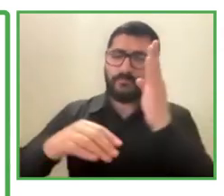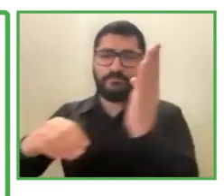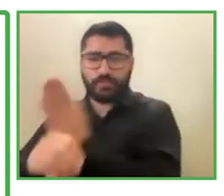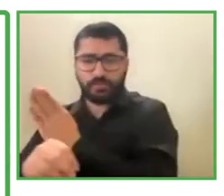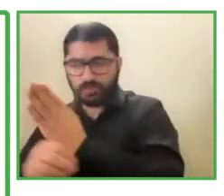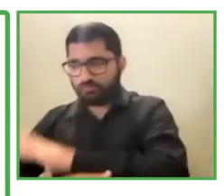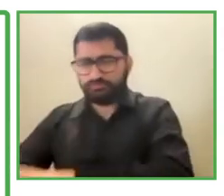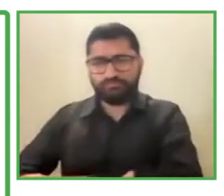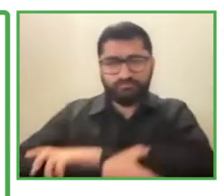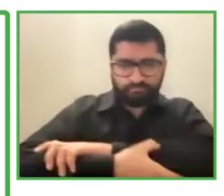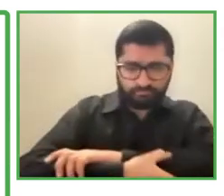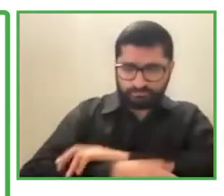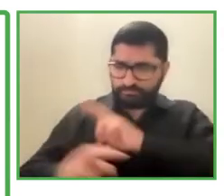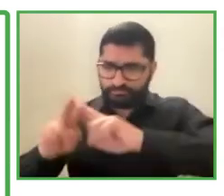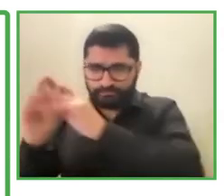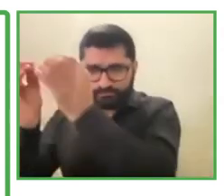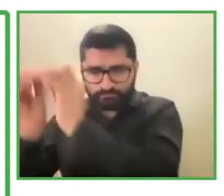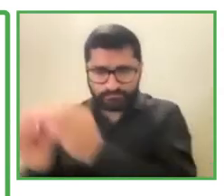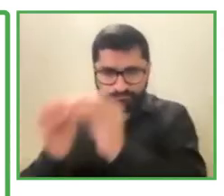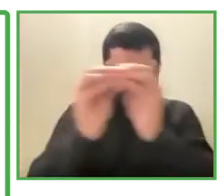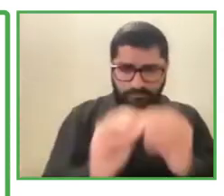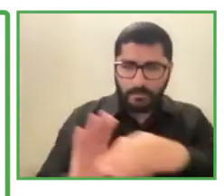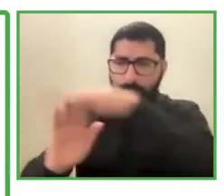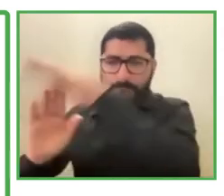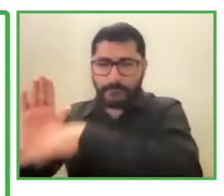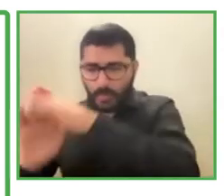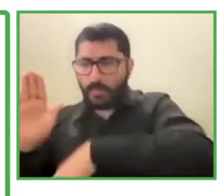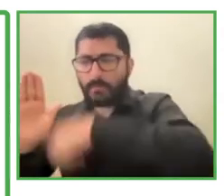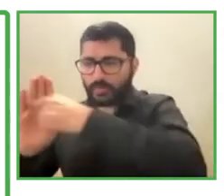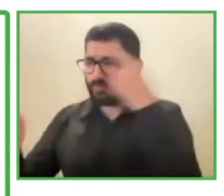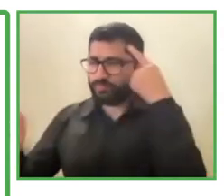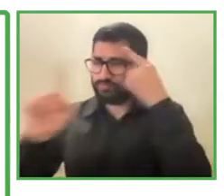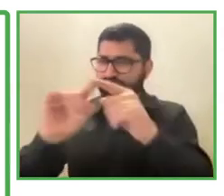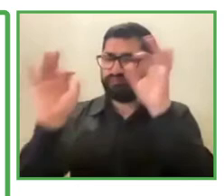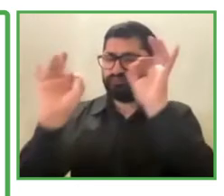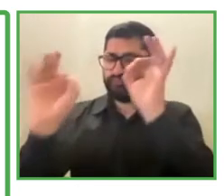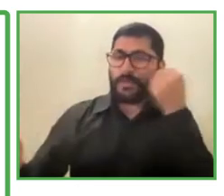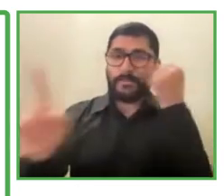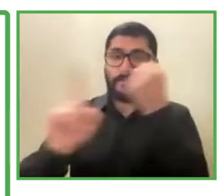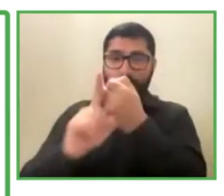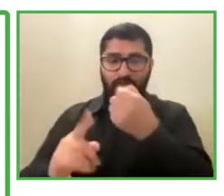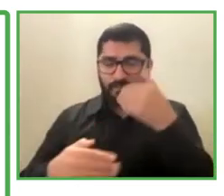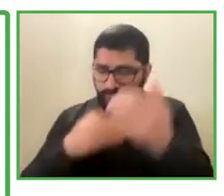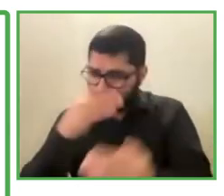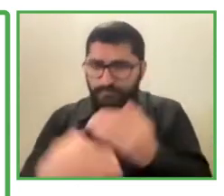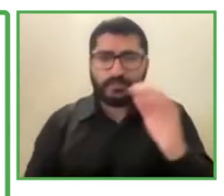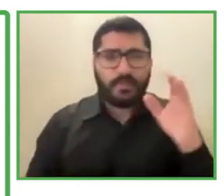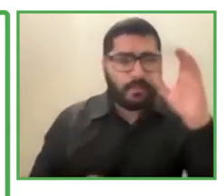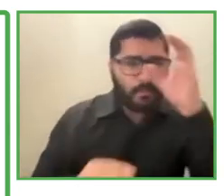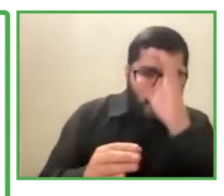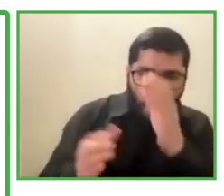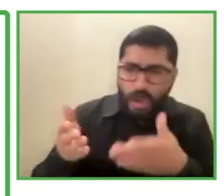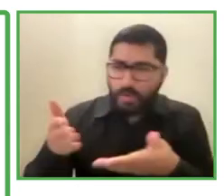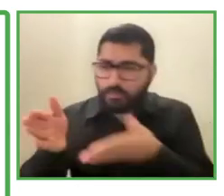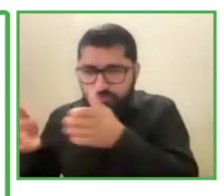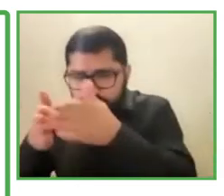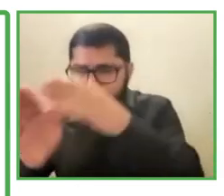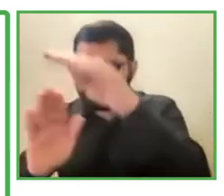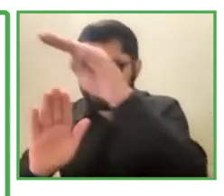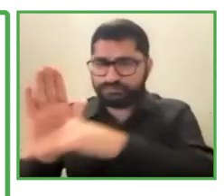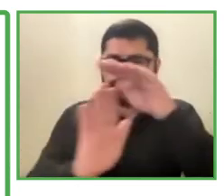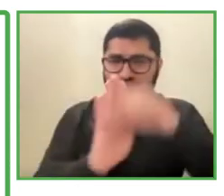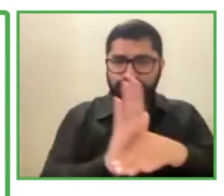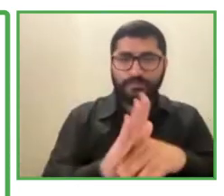allied countries where this pilot programs will be deployed. And I would like to tell you that during the first semester of this year, we've been